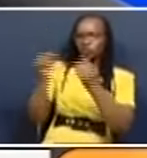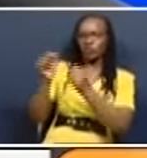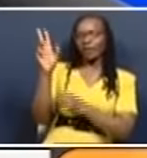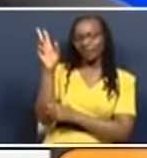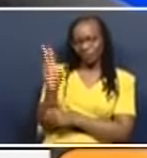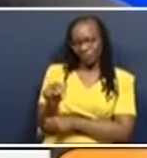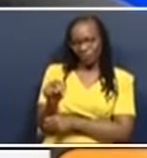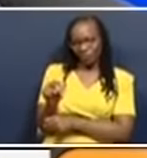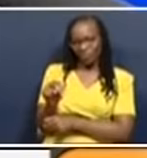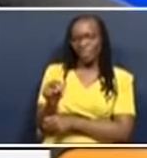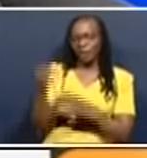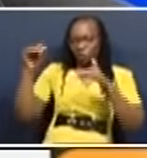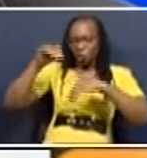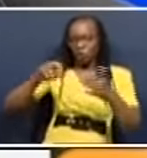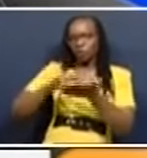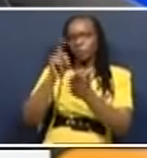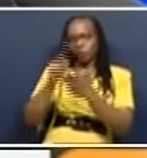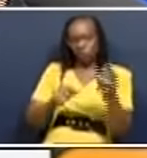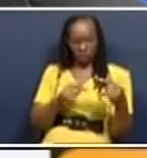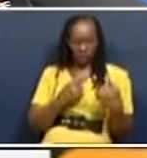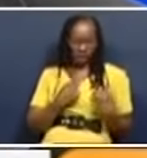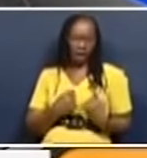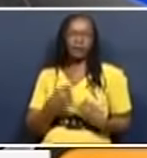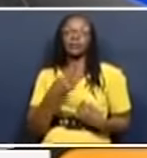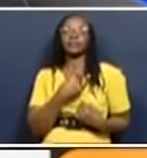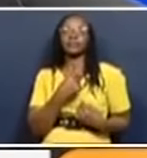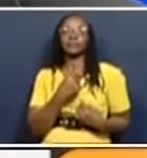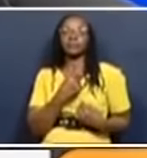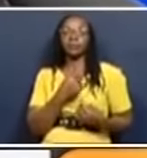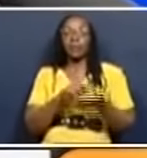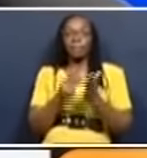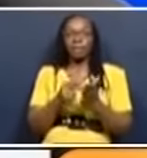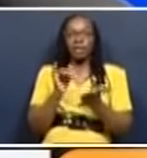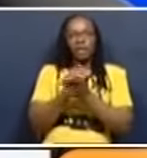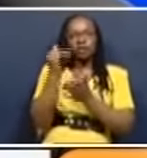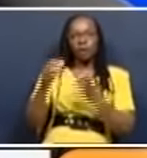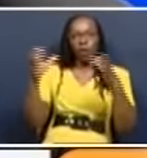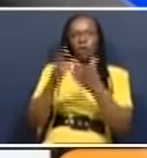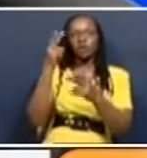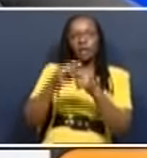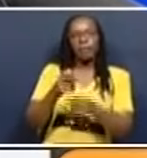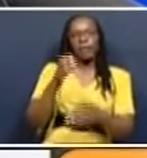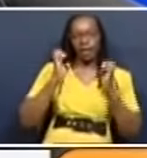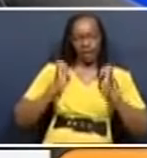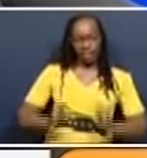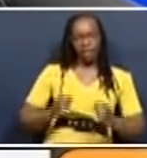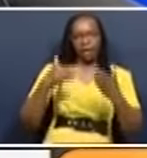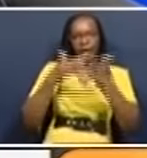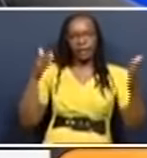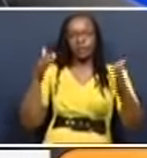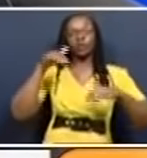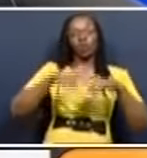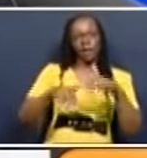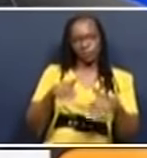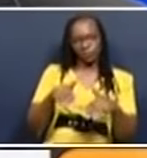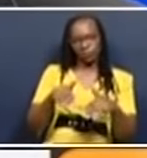heart. And basically, it's called ethics and anti-corruption. We have put only one part,